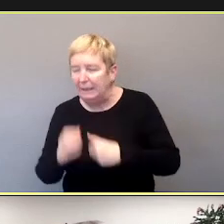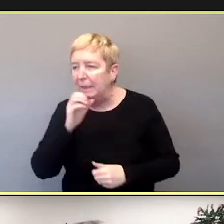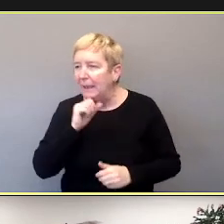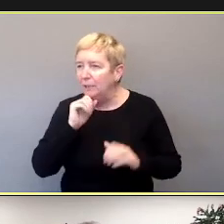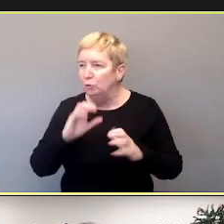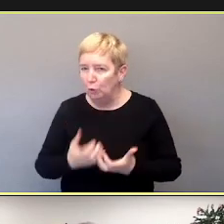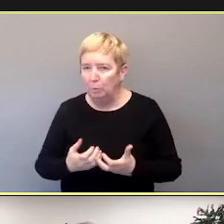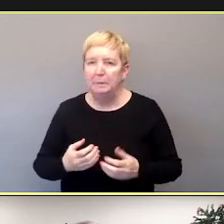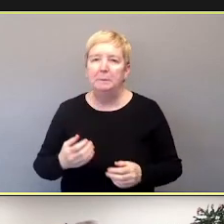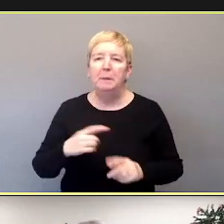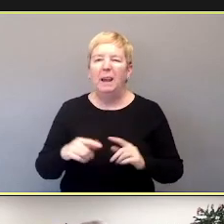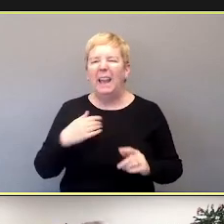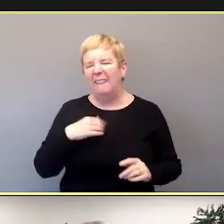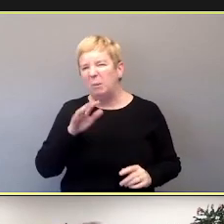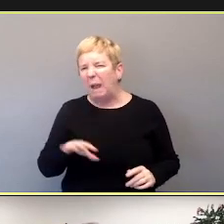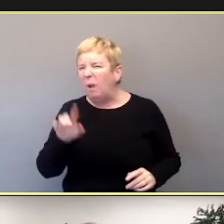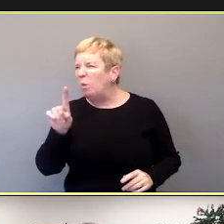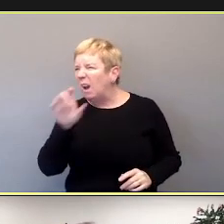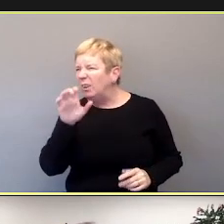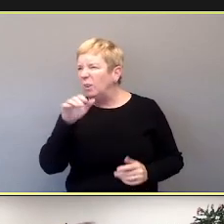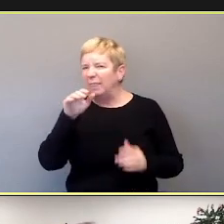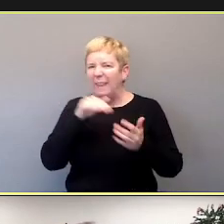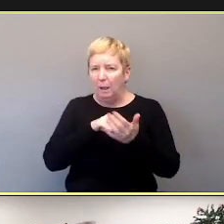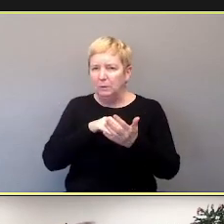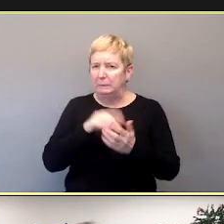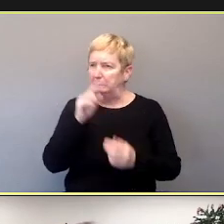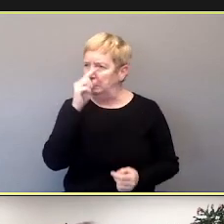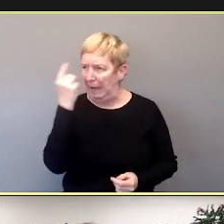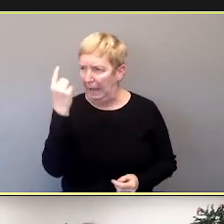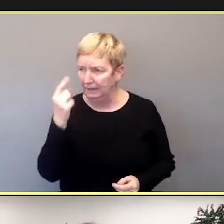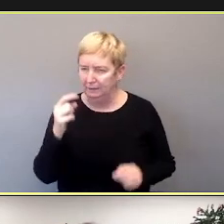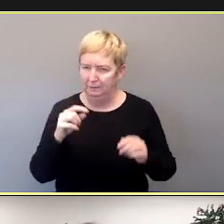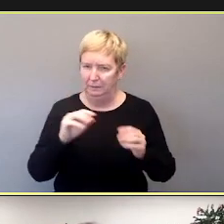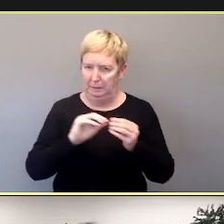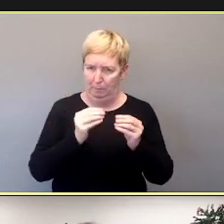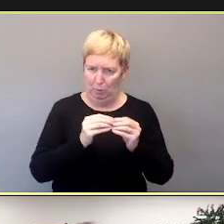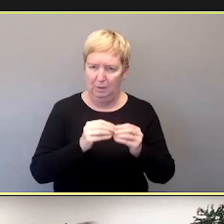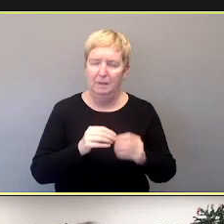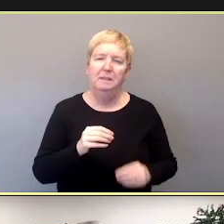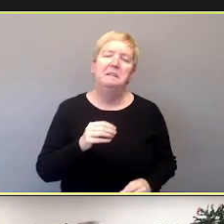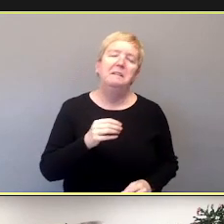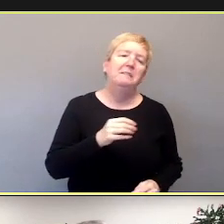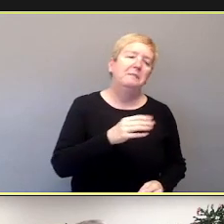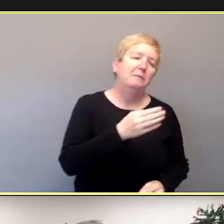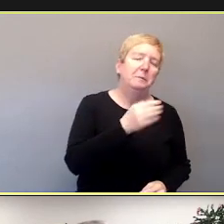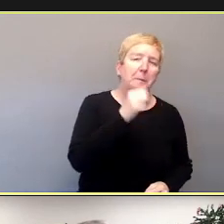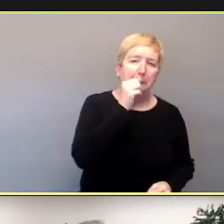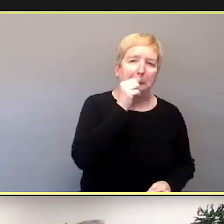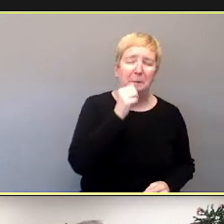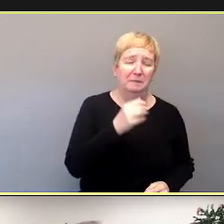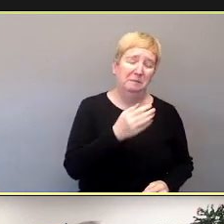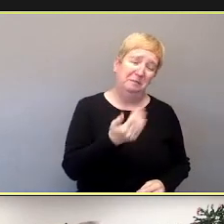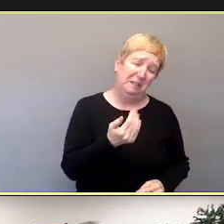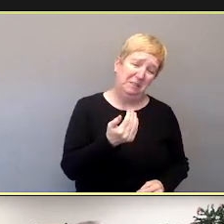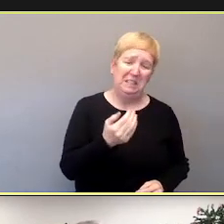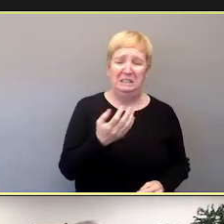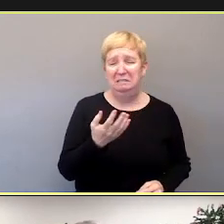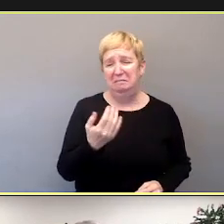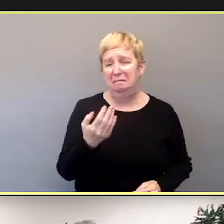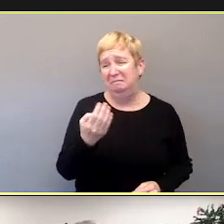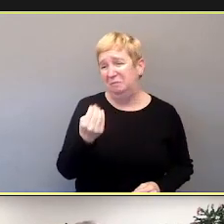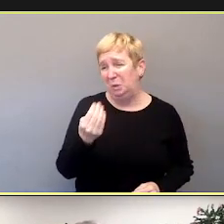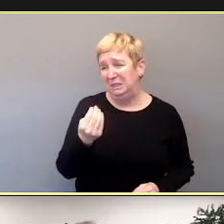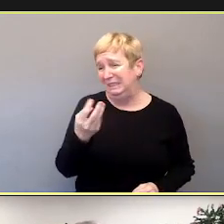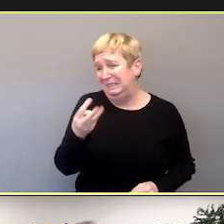100,000 here. So this means in 15, 14, 16 kids in the hospital during these